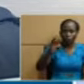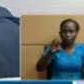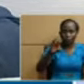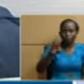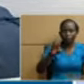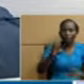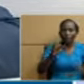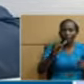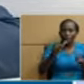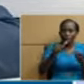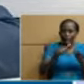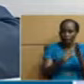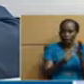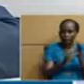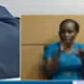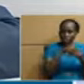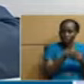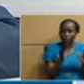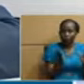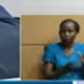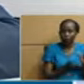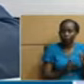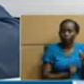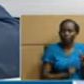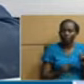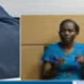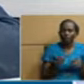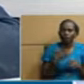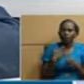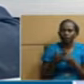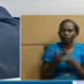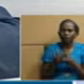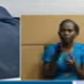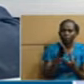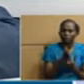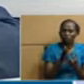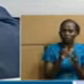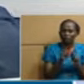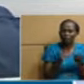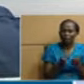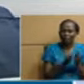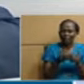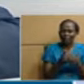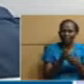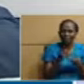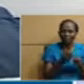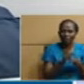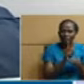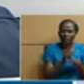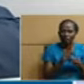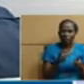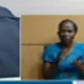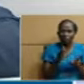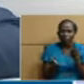Act. But there is also this access. I don't want to call it midterm access. It is more of